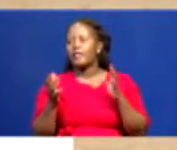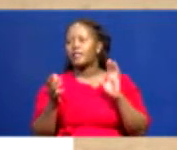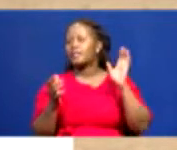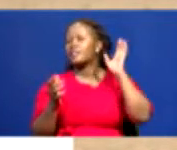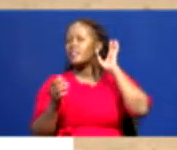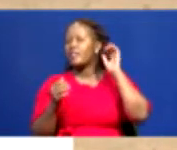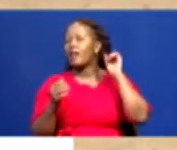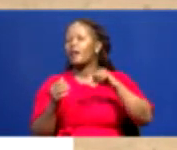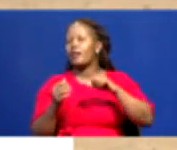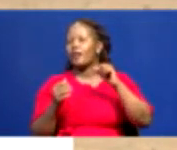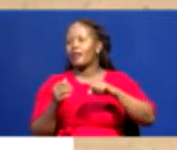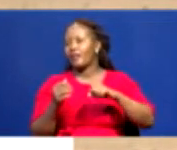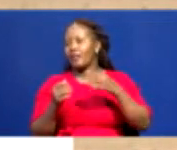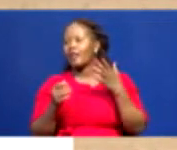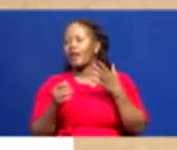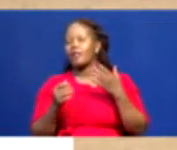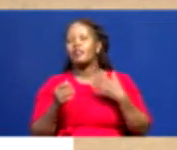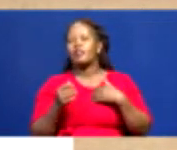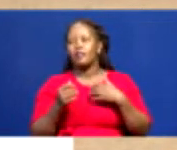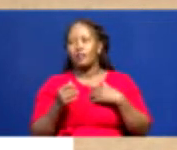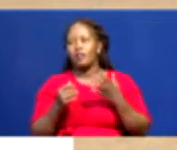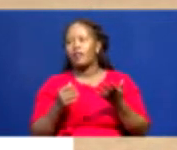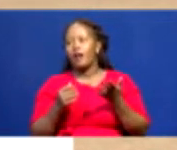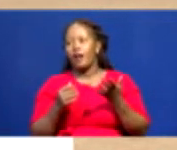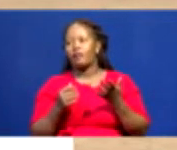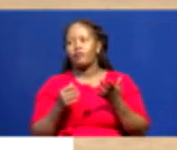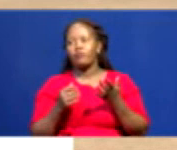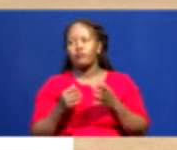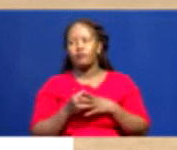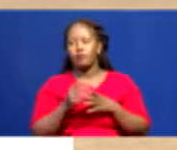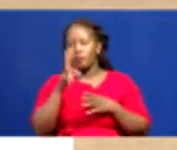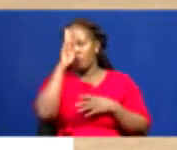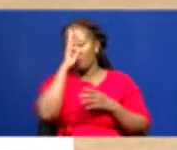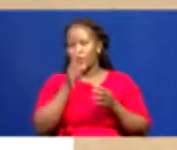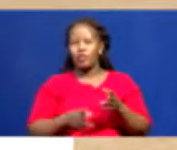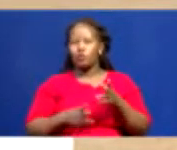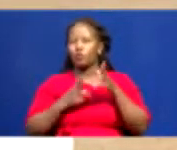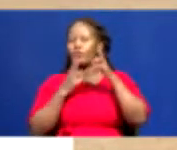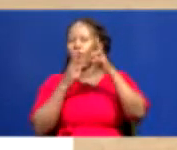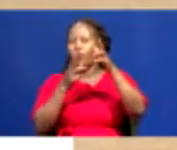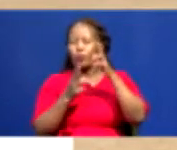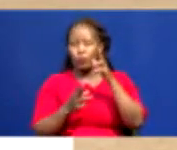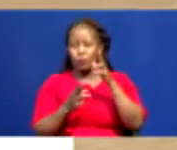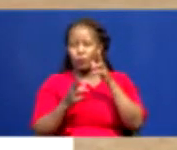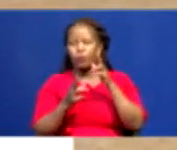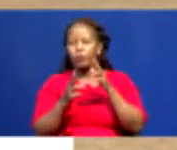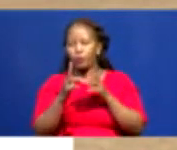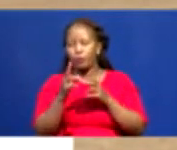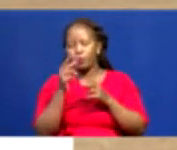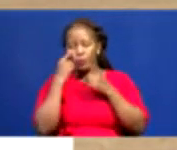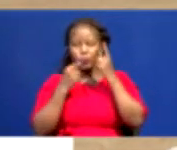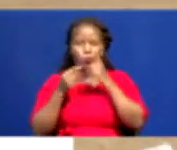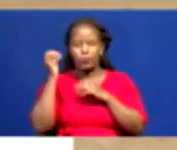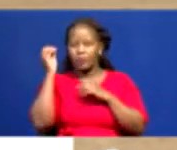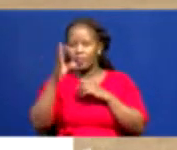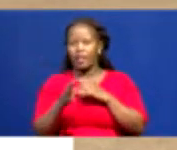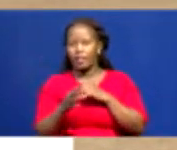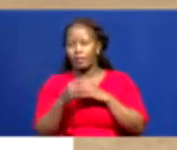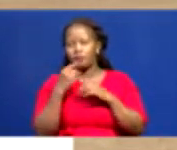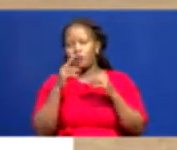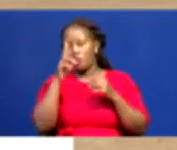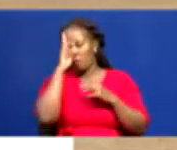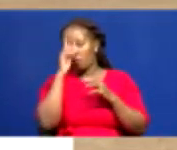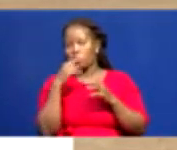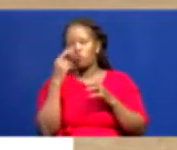back sounds of the tear gas being thrown out by police officers who are manning this